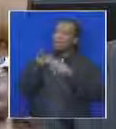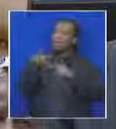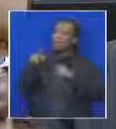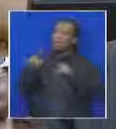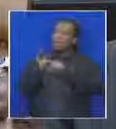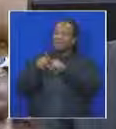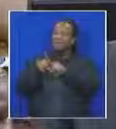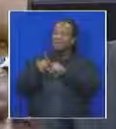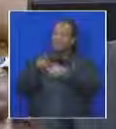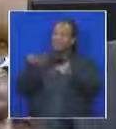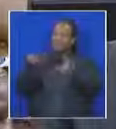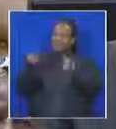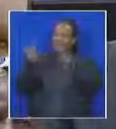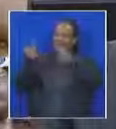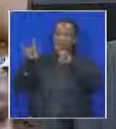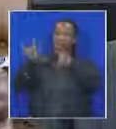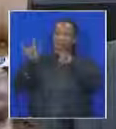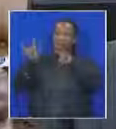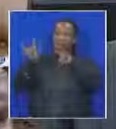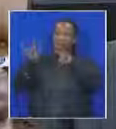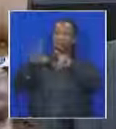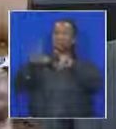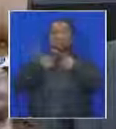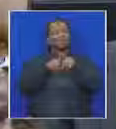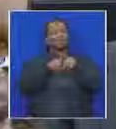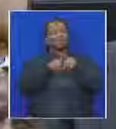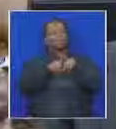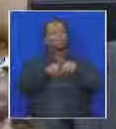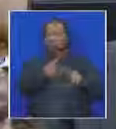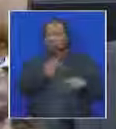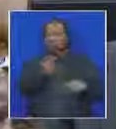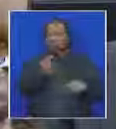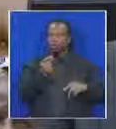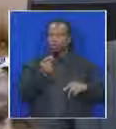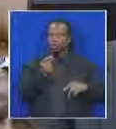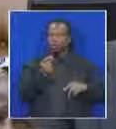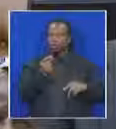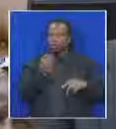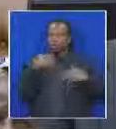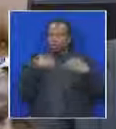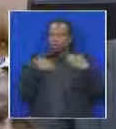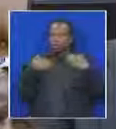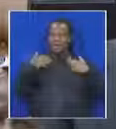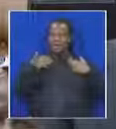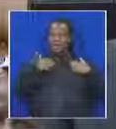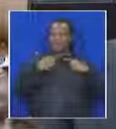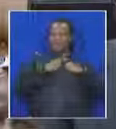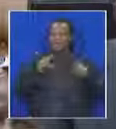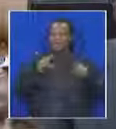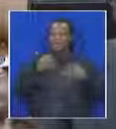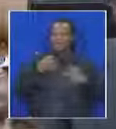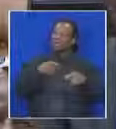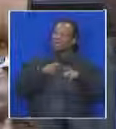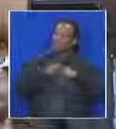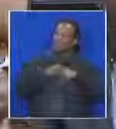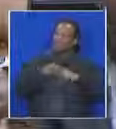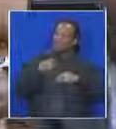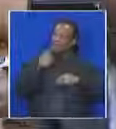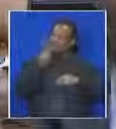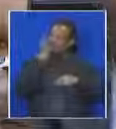So they refer to things like dogs, monkeys, and mules. So we cannot refer to the members of parliament as wolves. Can you rule on that,